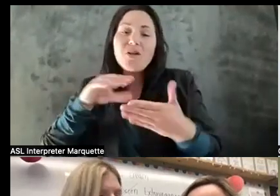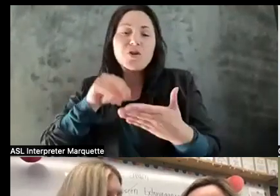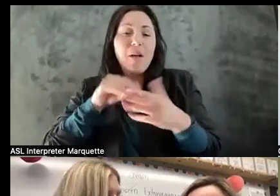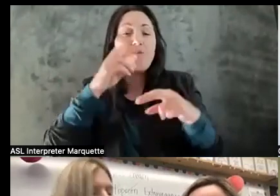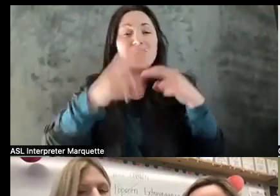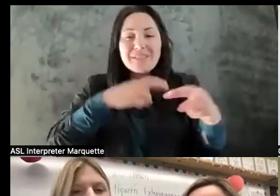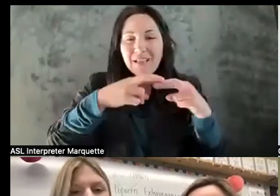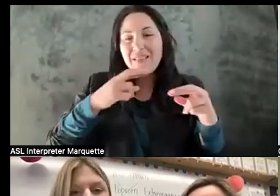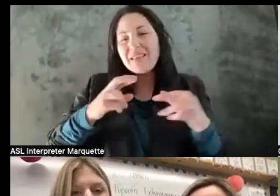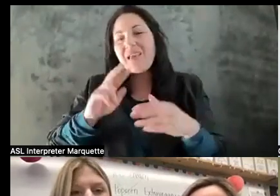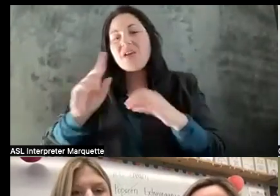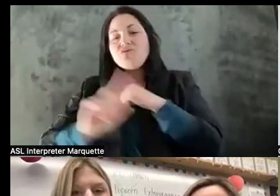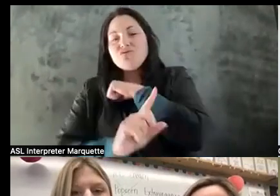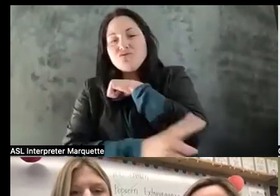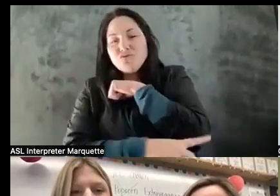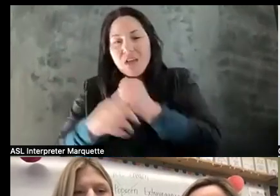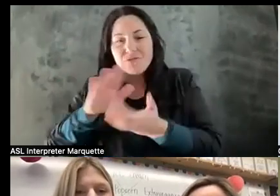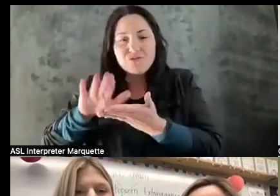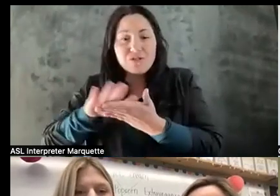trash cleanup.